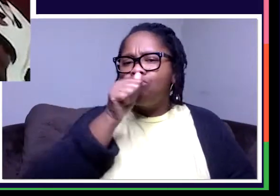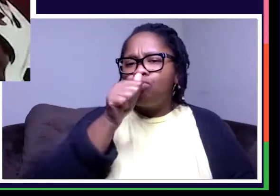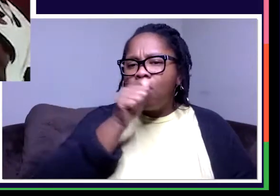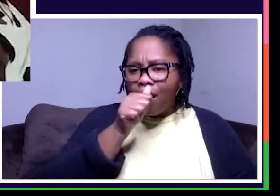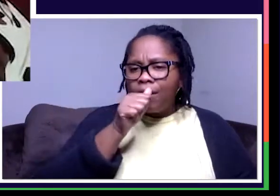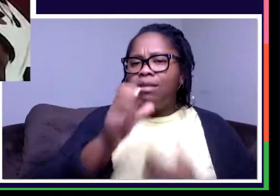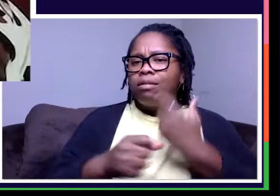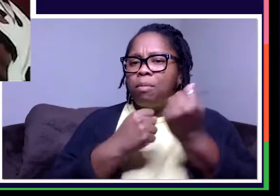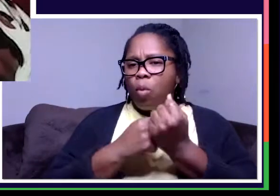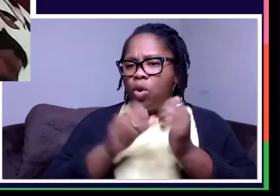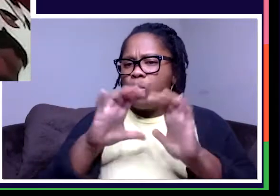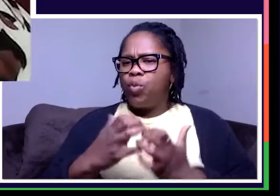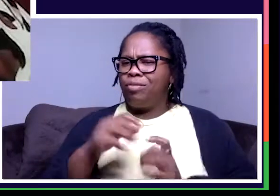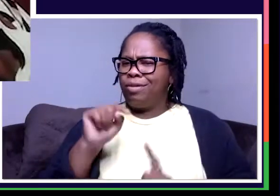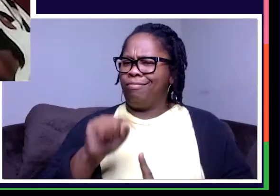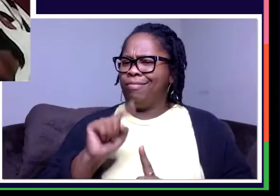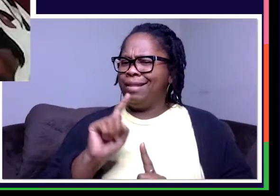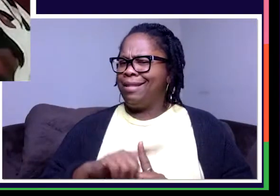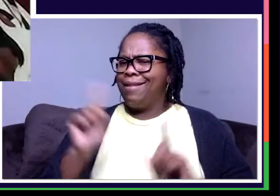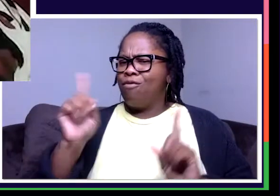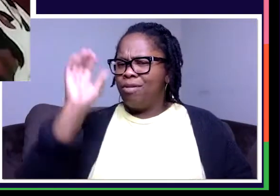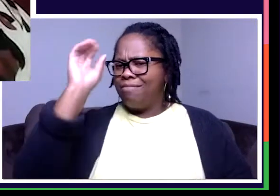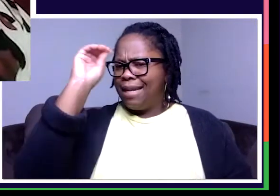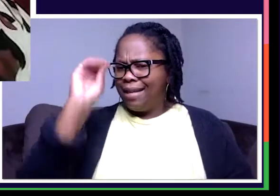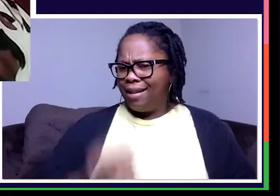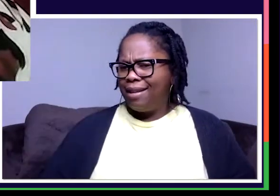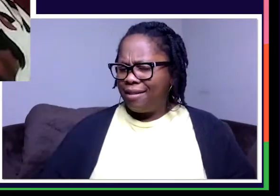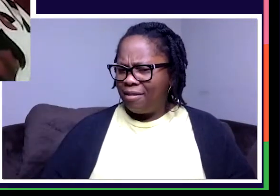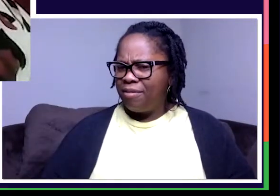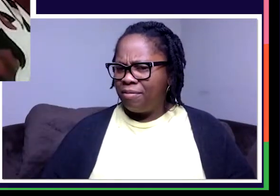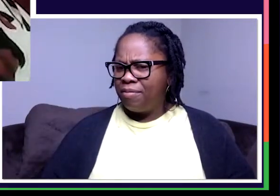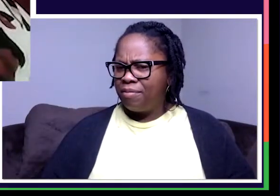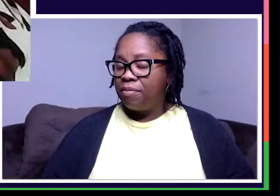other privatizer-supported groups.